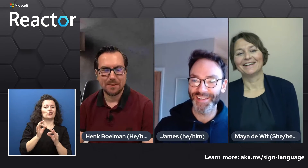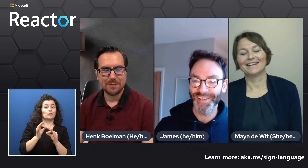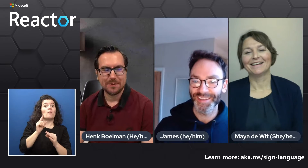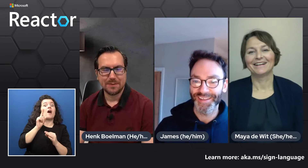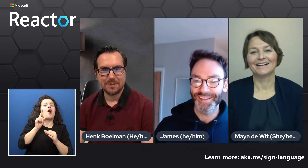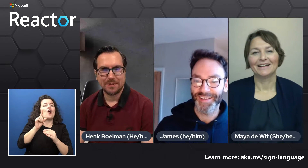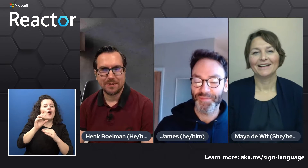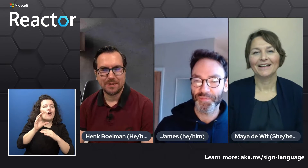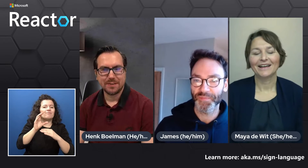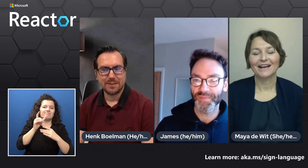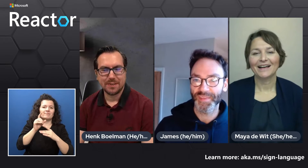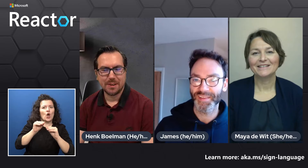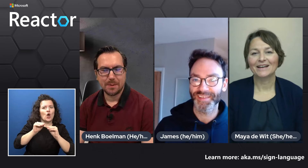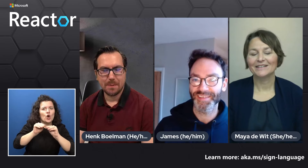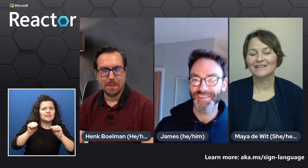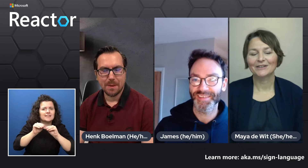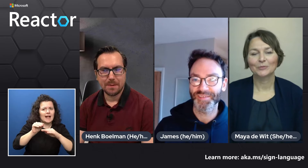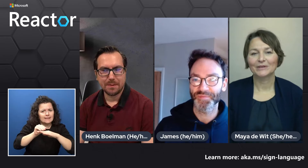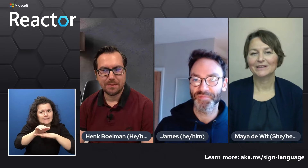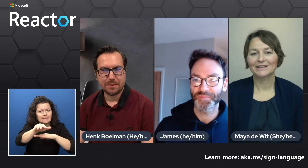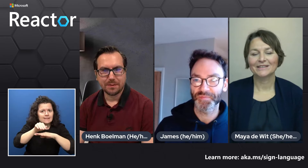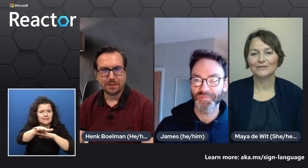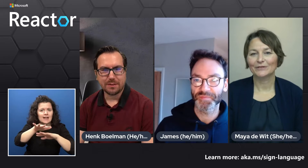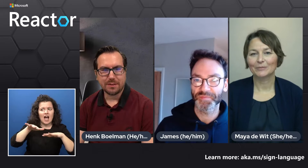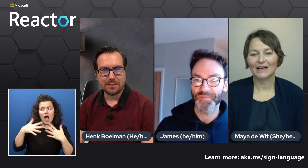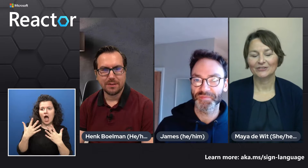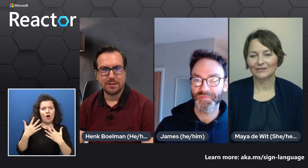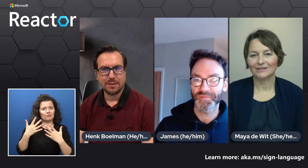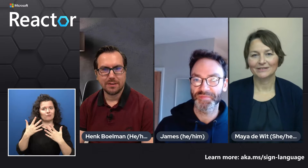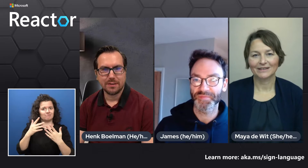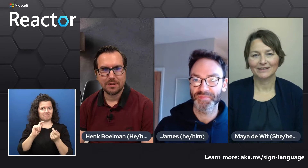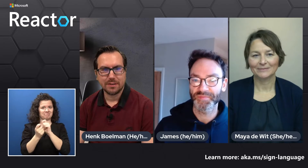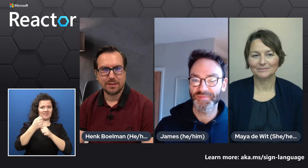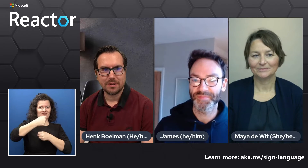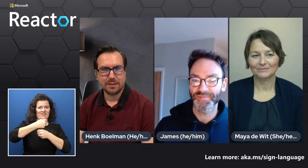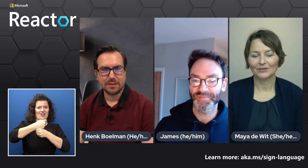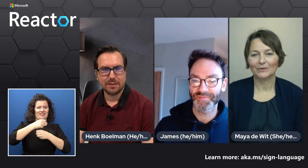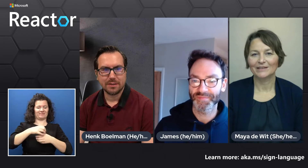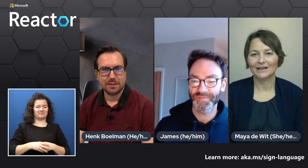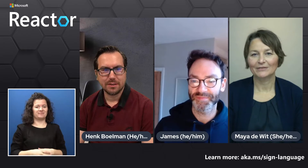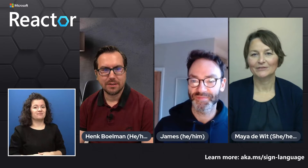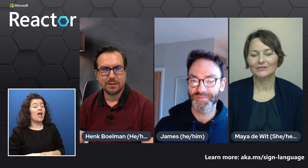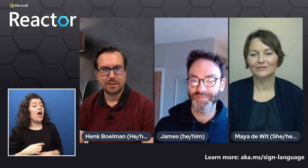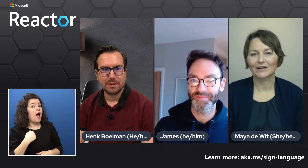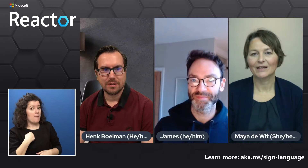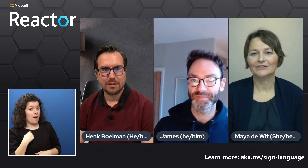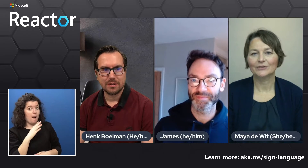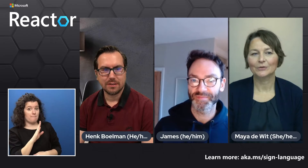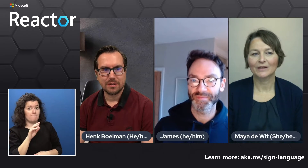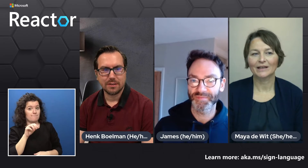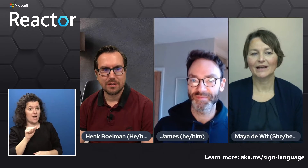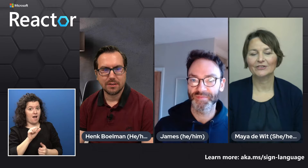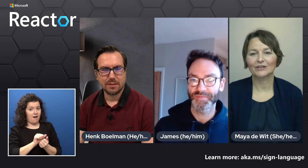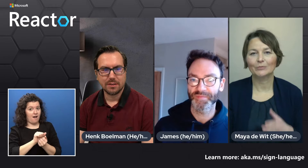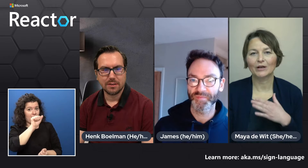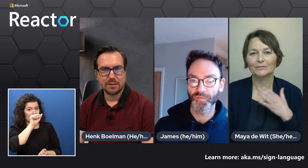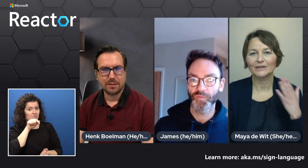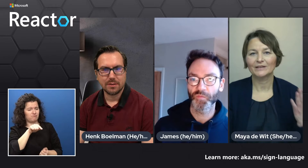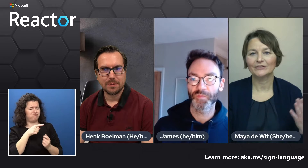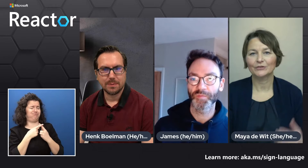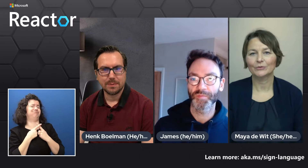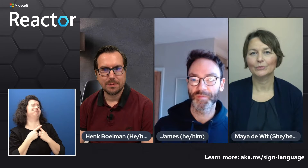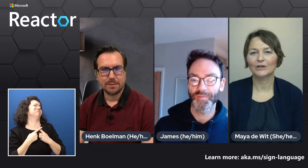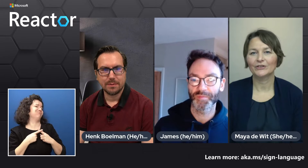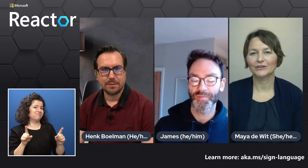point. Yeah, I did a completely different bachelor right after high school, and that actually brought